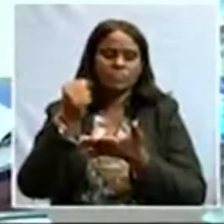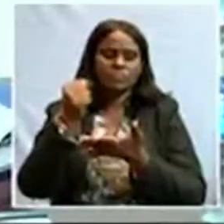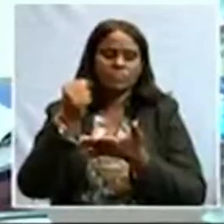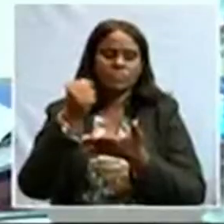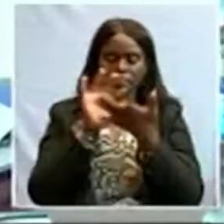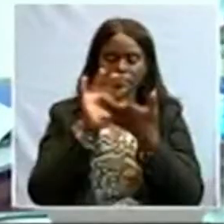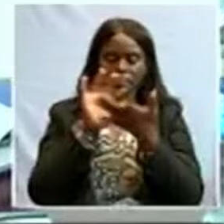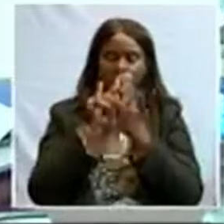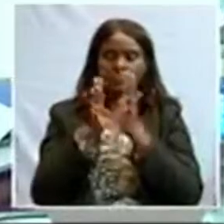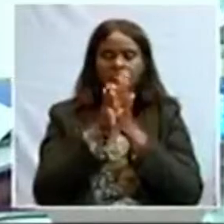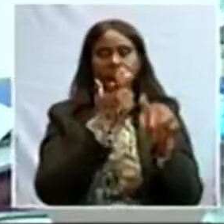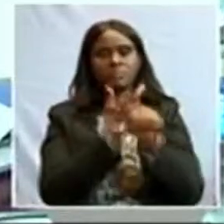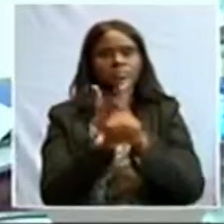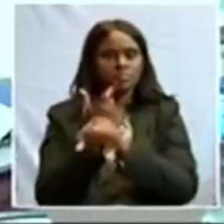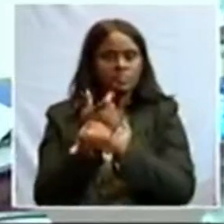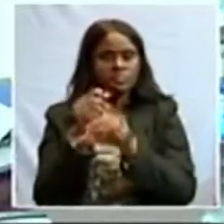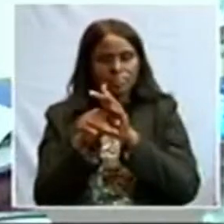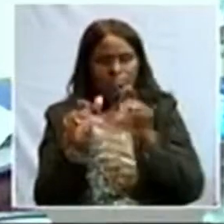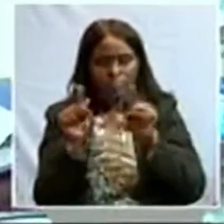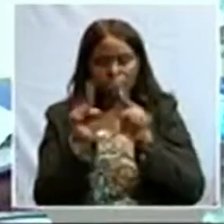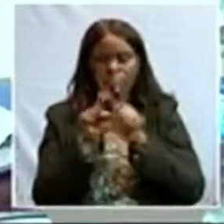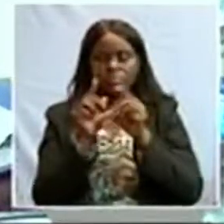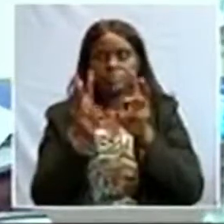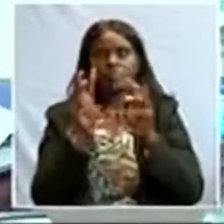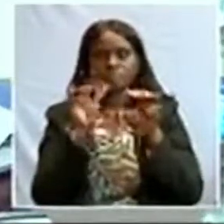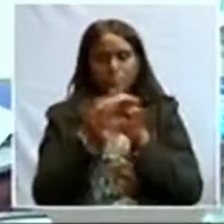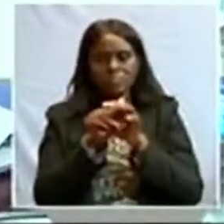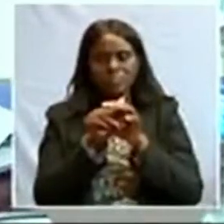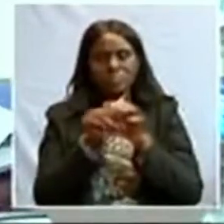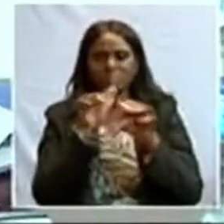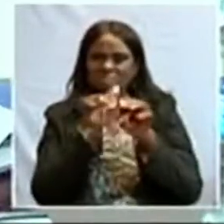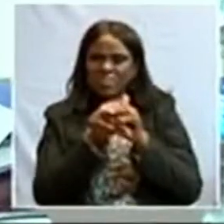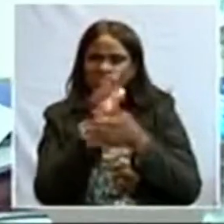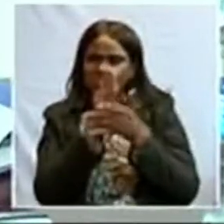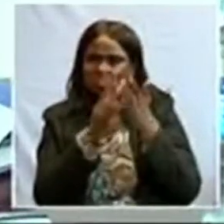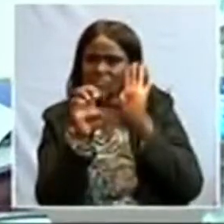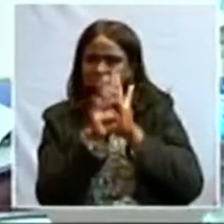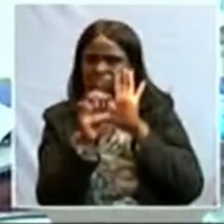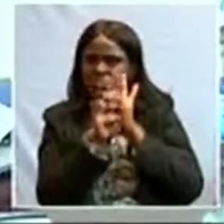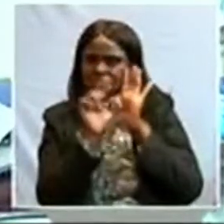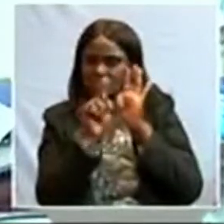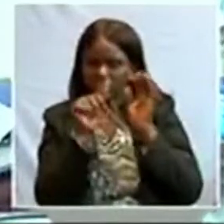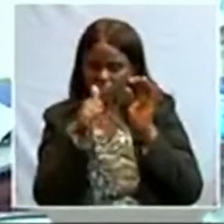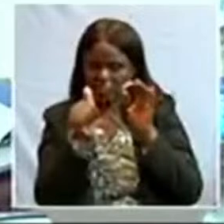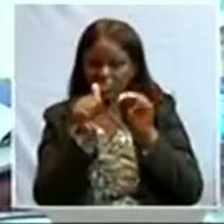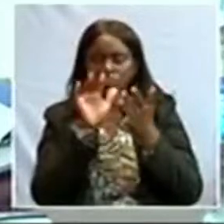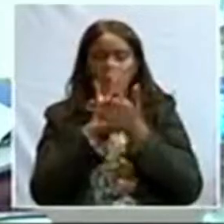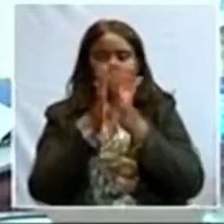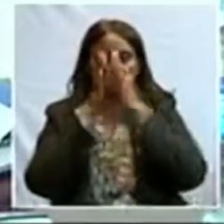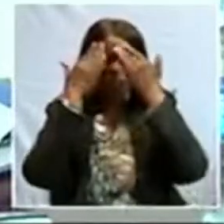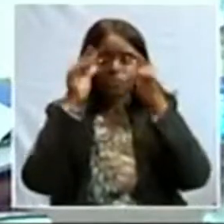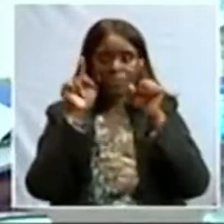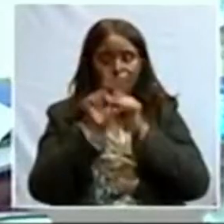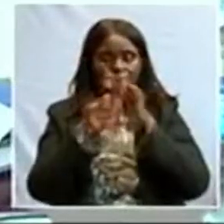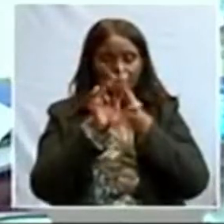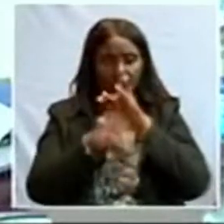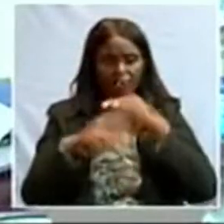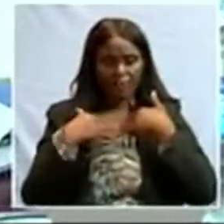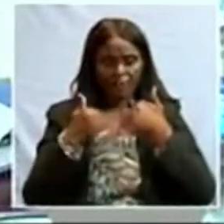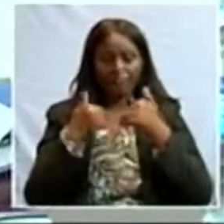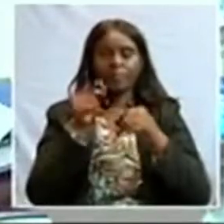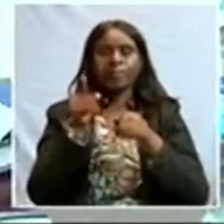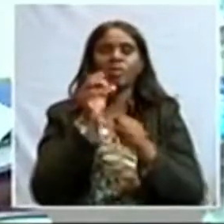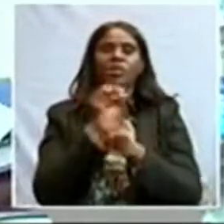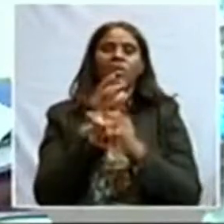Become protracted in the sense that in some instances unrealized. Similarly, under health, as